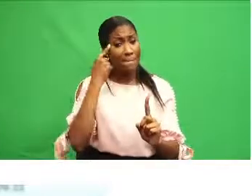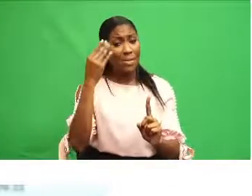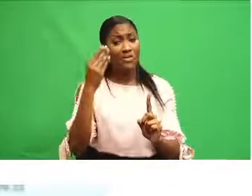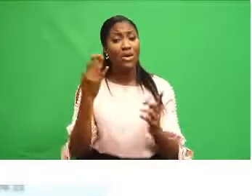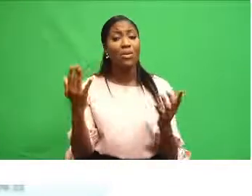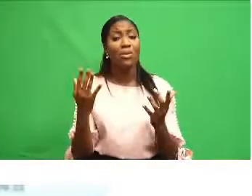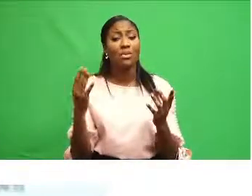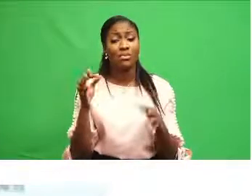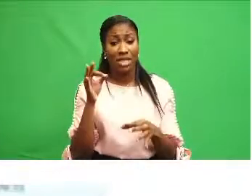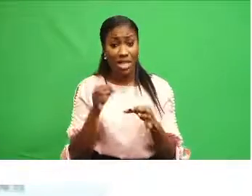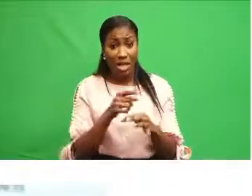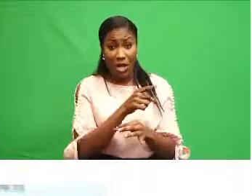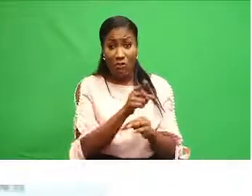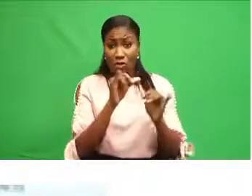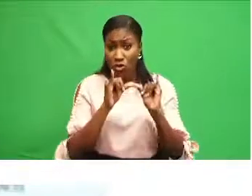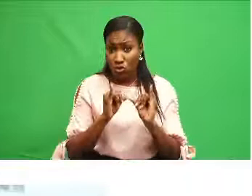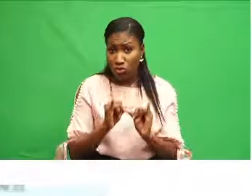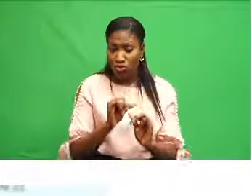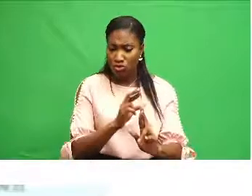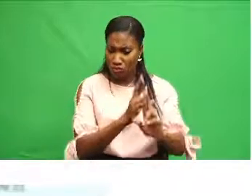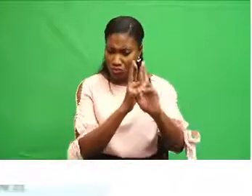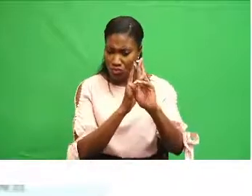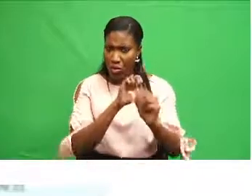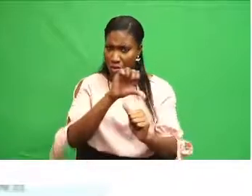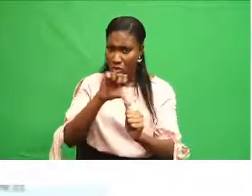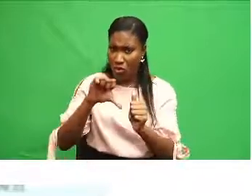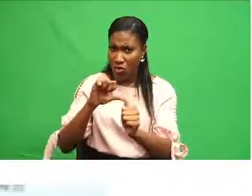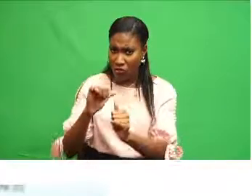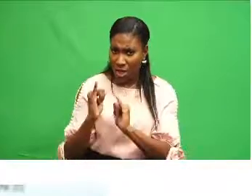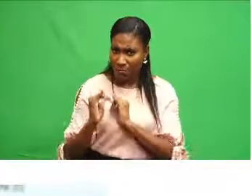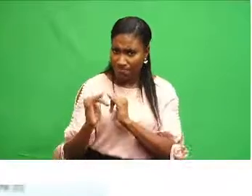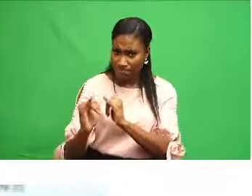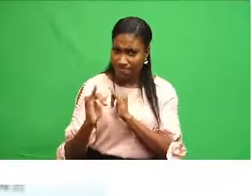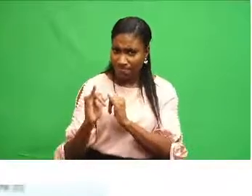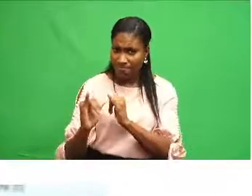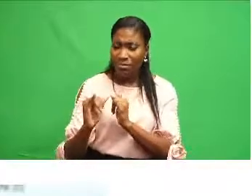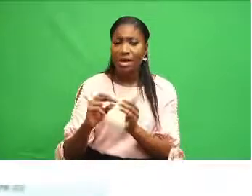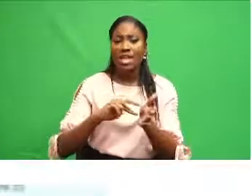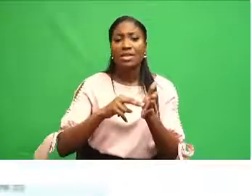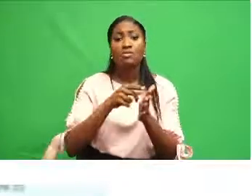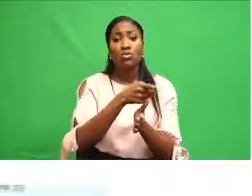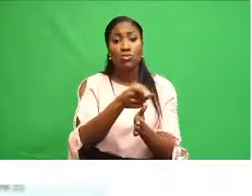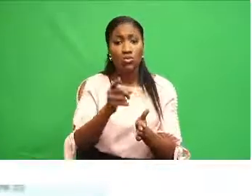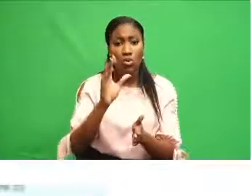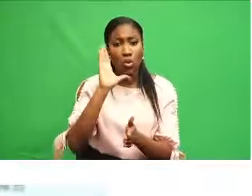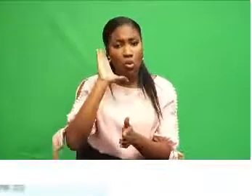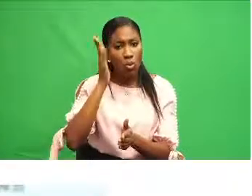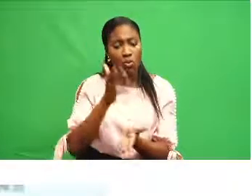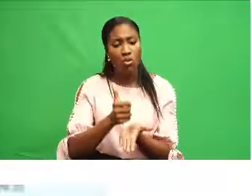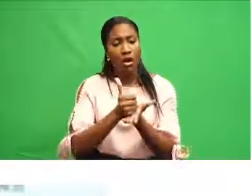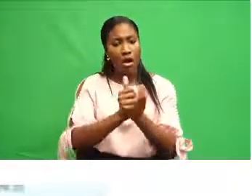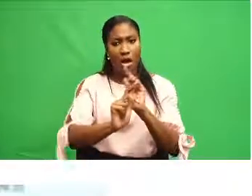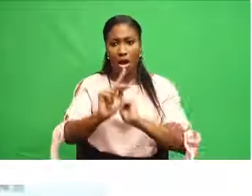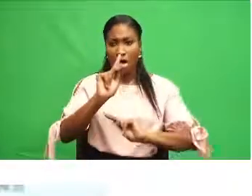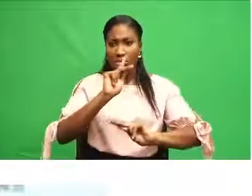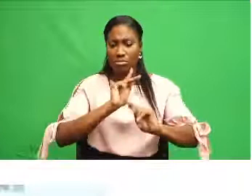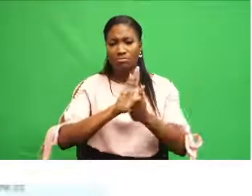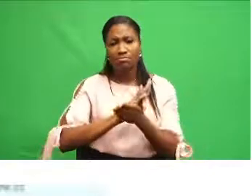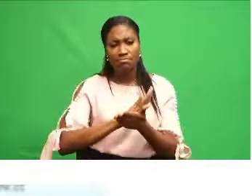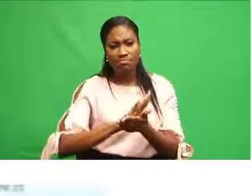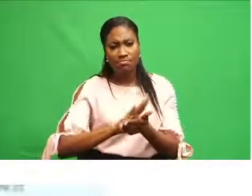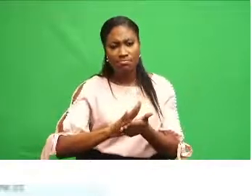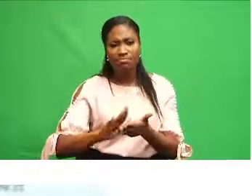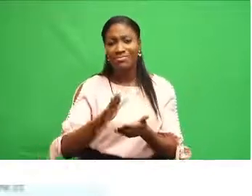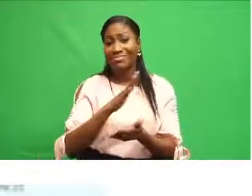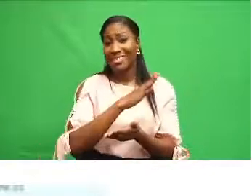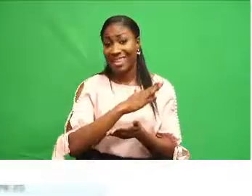that approach is adopted, one would not only serve mankind admirably, but more importantly,